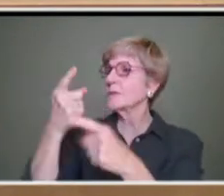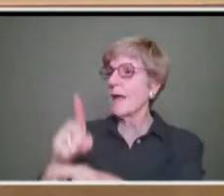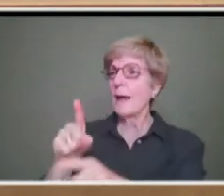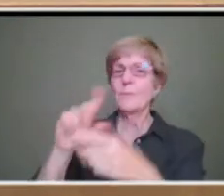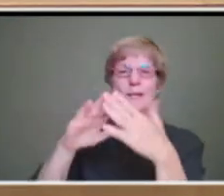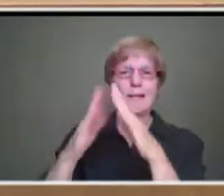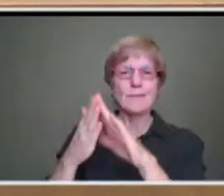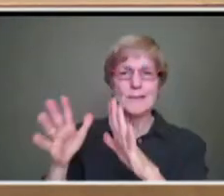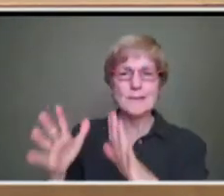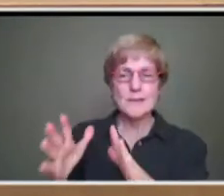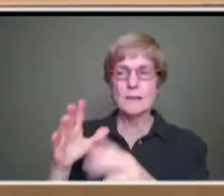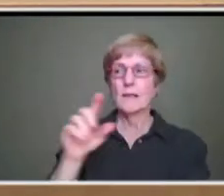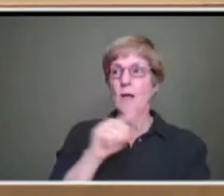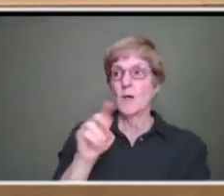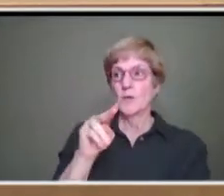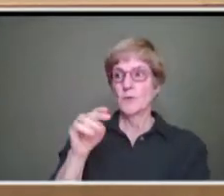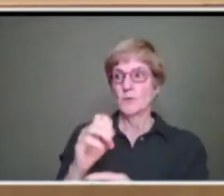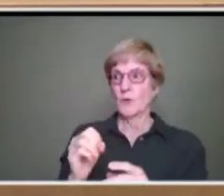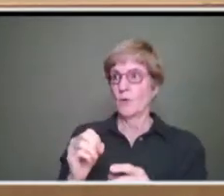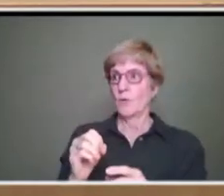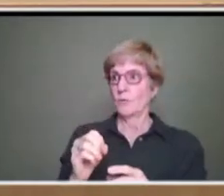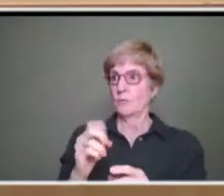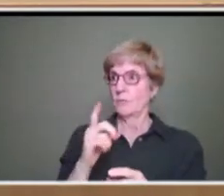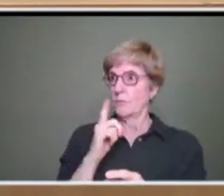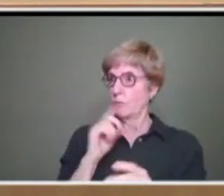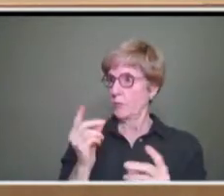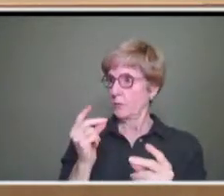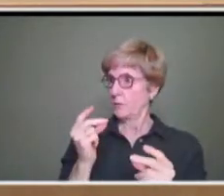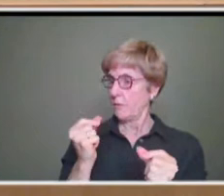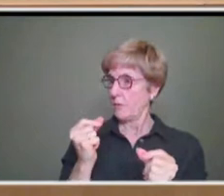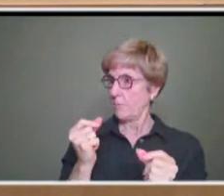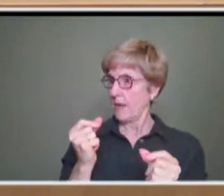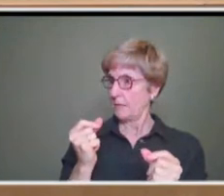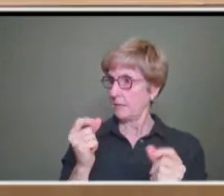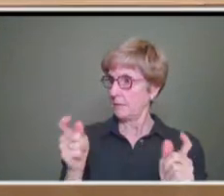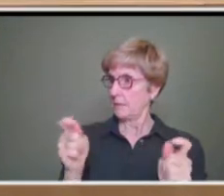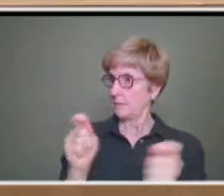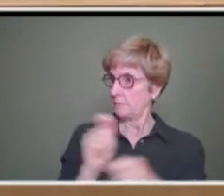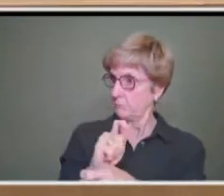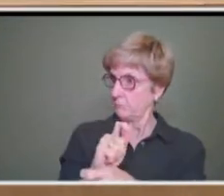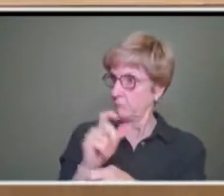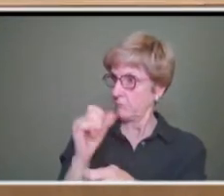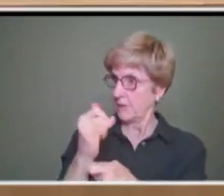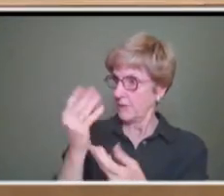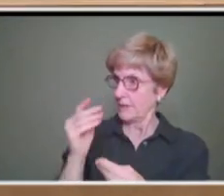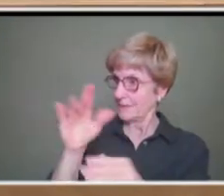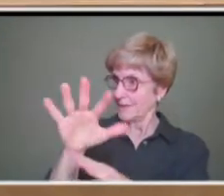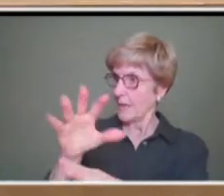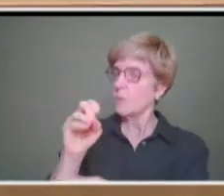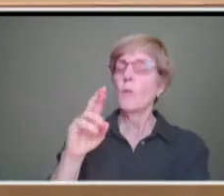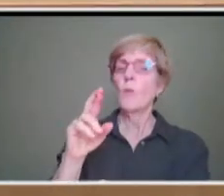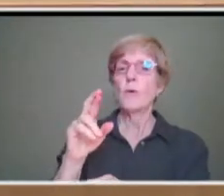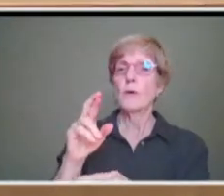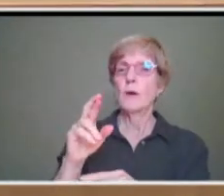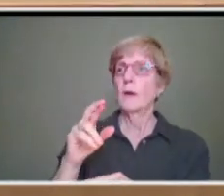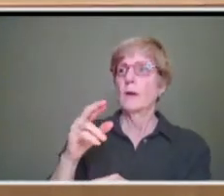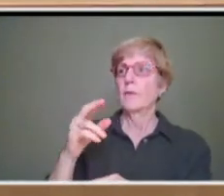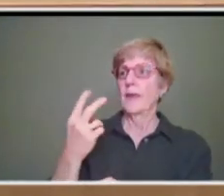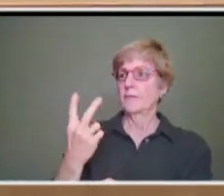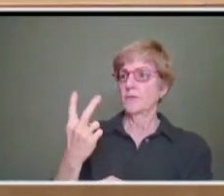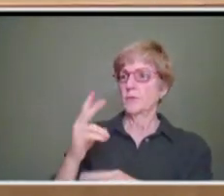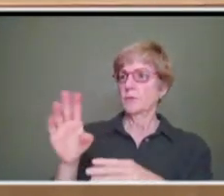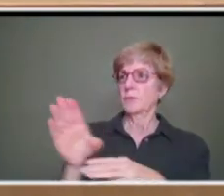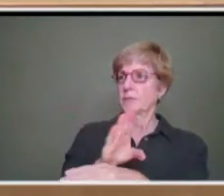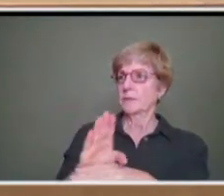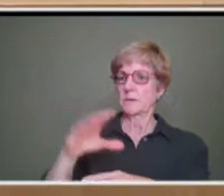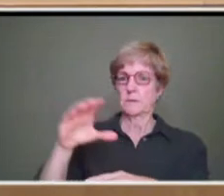rezoning should it be approved it would automatically update this parcel but that would then like the Gap that's between the two commercial on the other side of